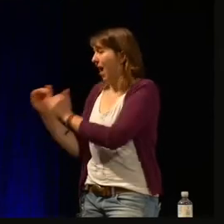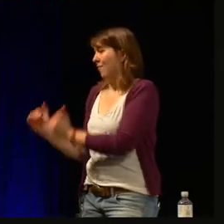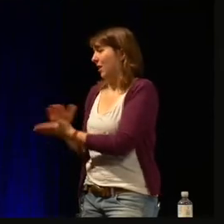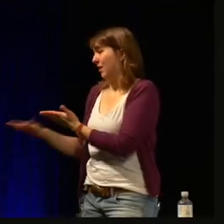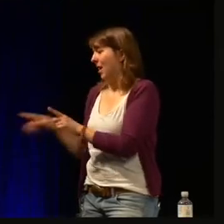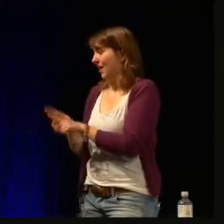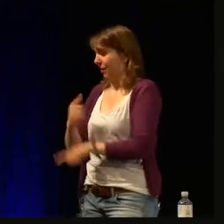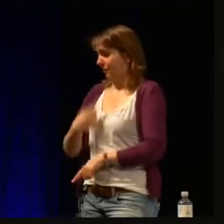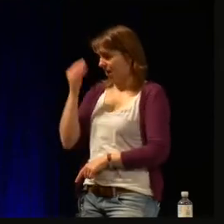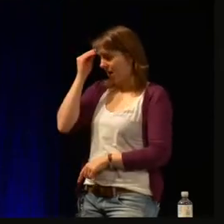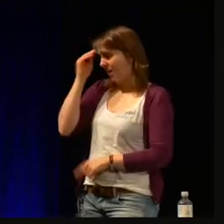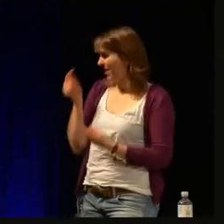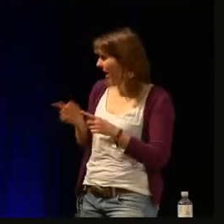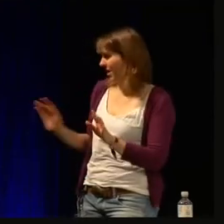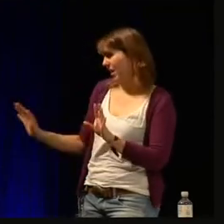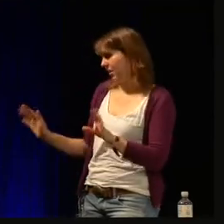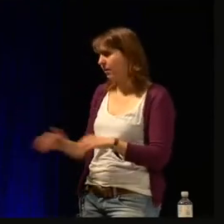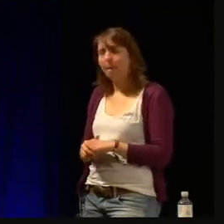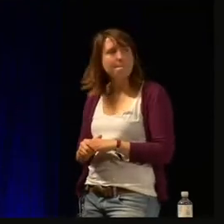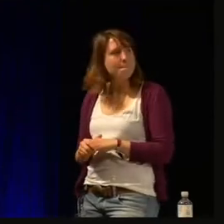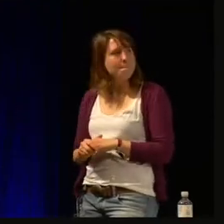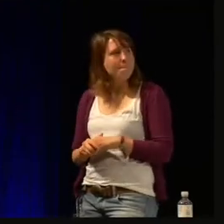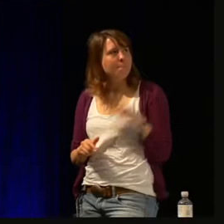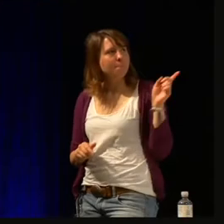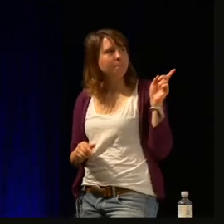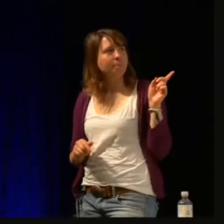rough estimations of how we ourselves